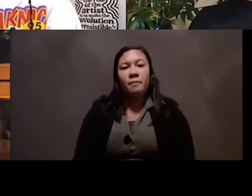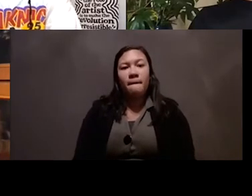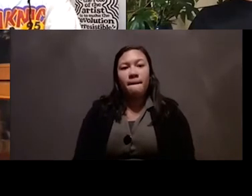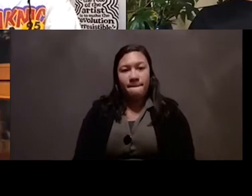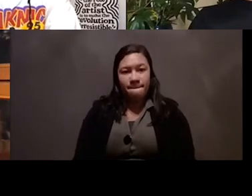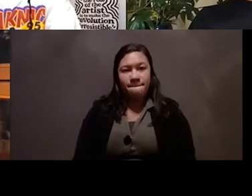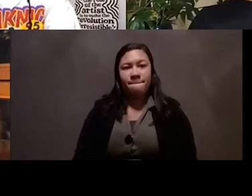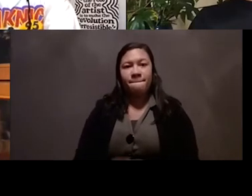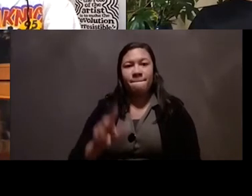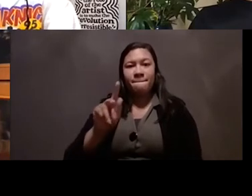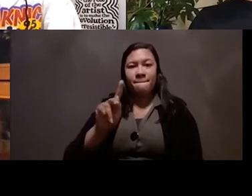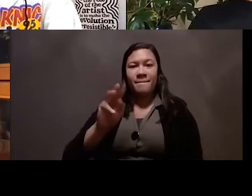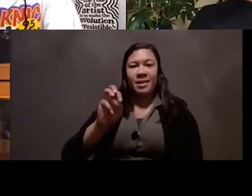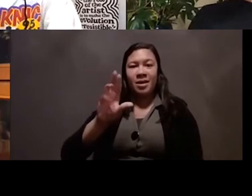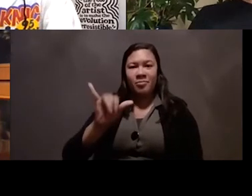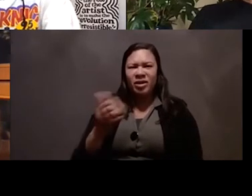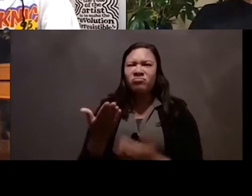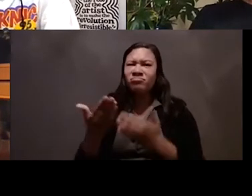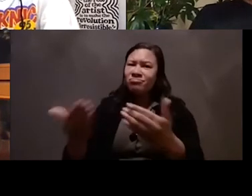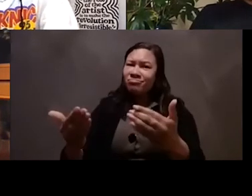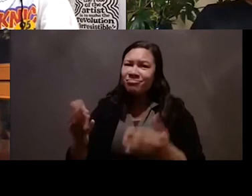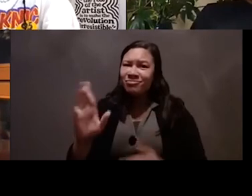Come on, Raquel.